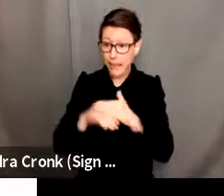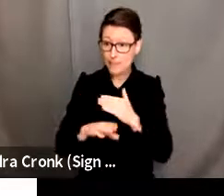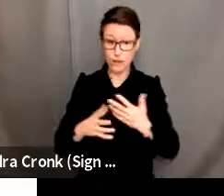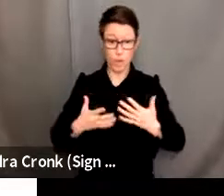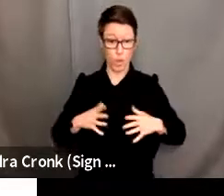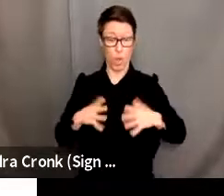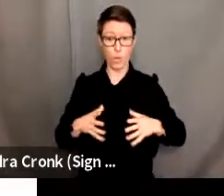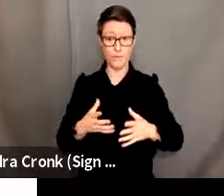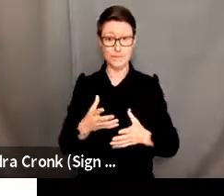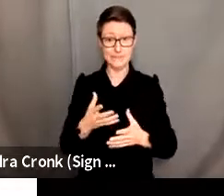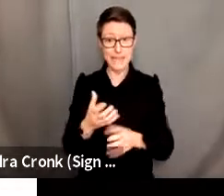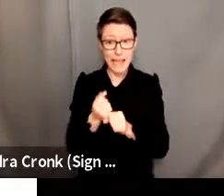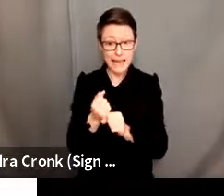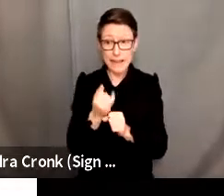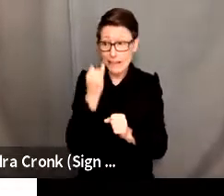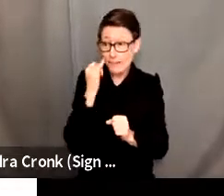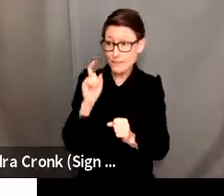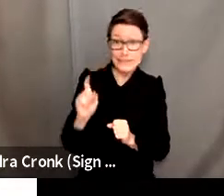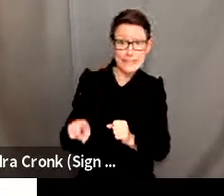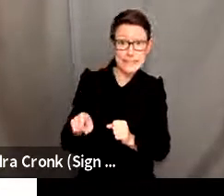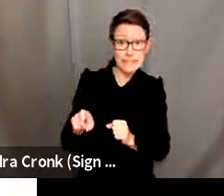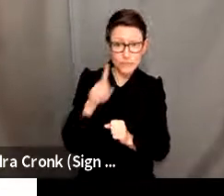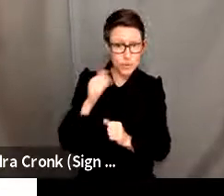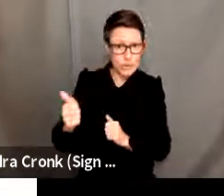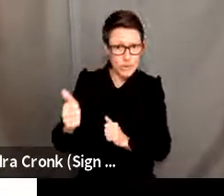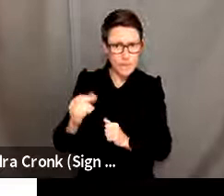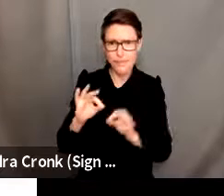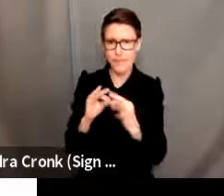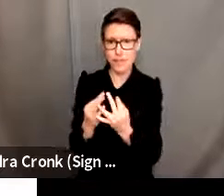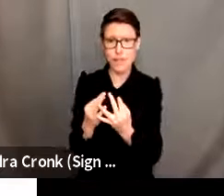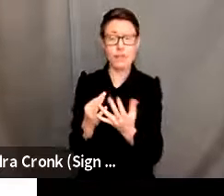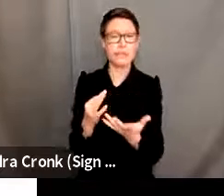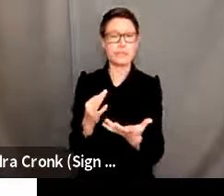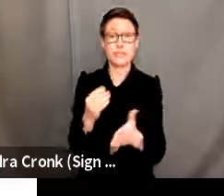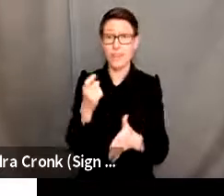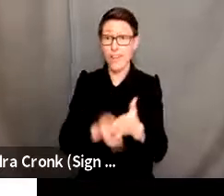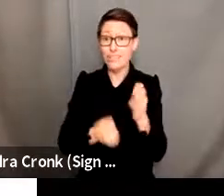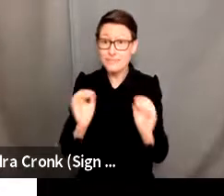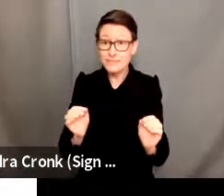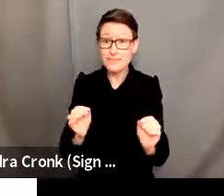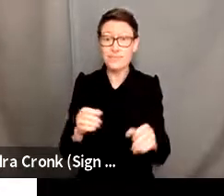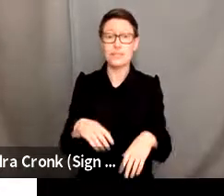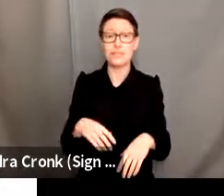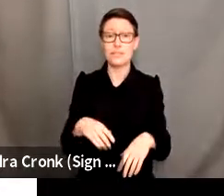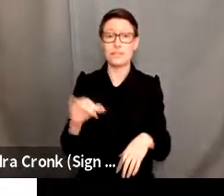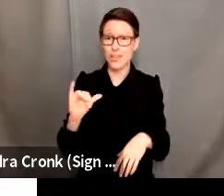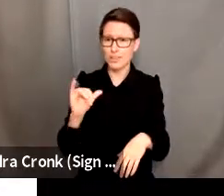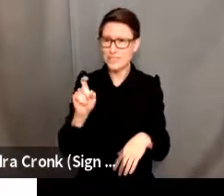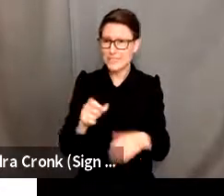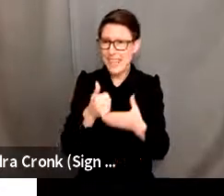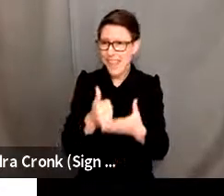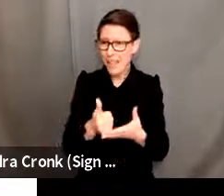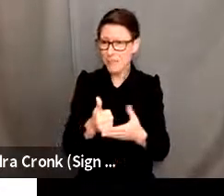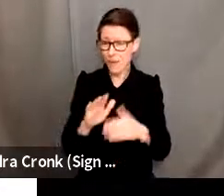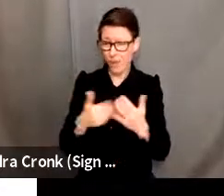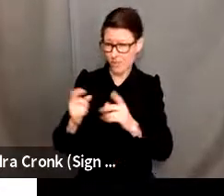they need some for themselves and their family at a free cost. And we also need help with sorting all of the donations that